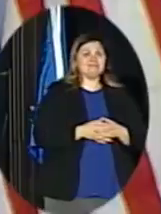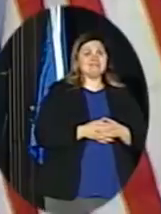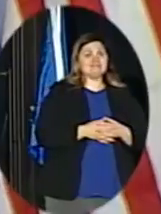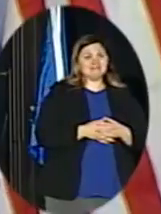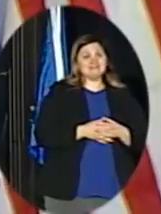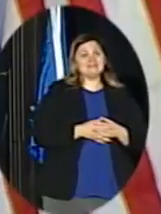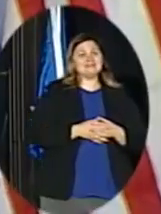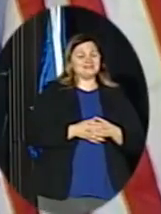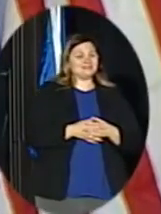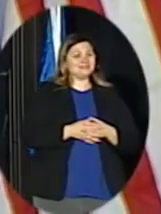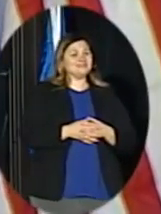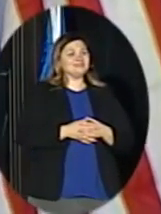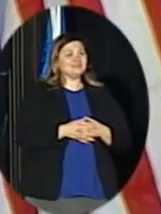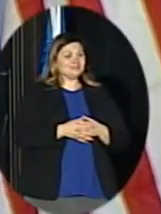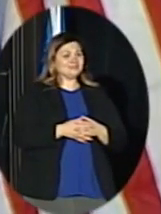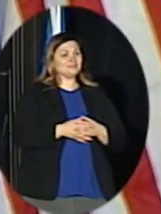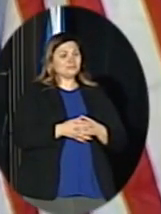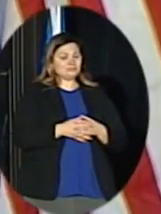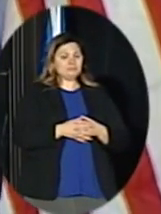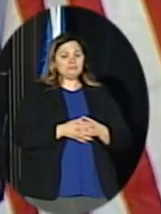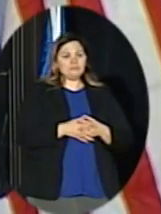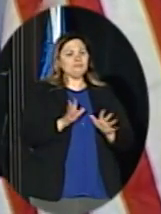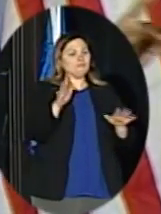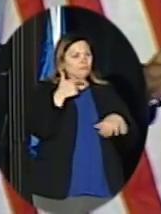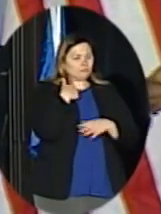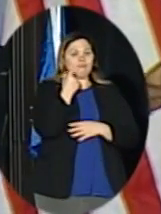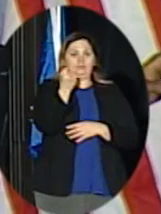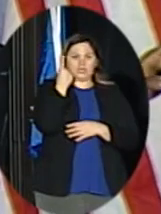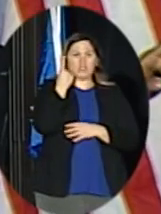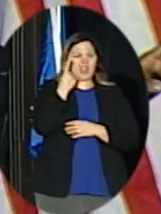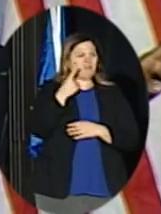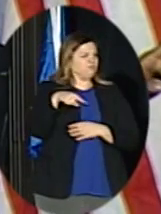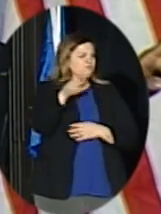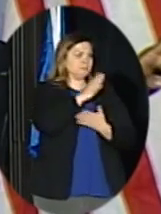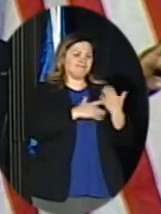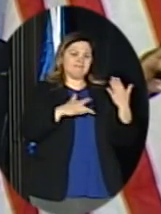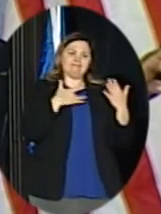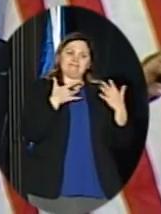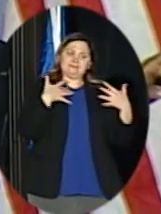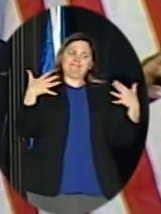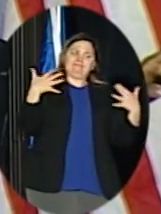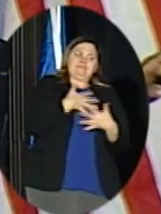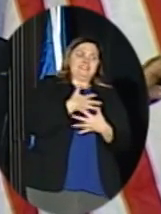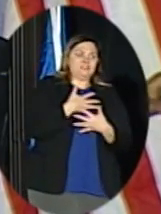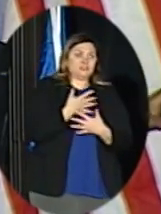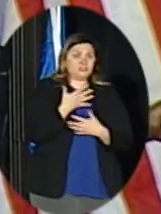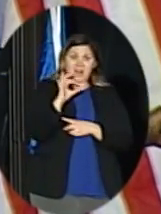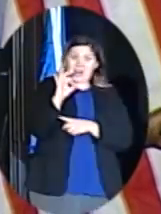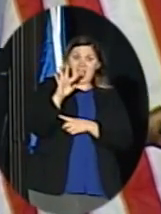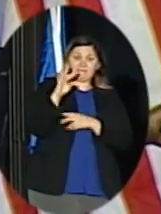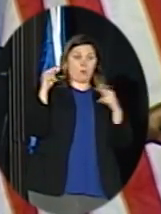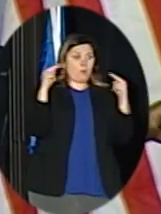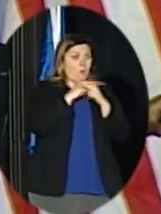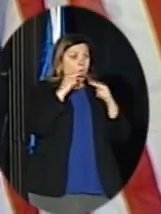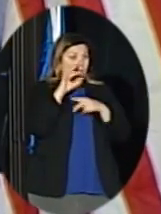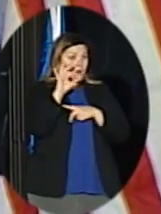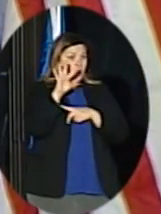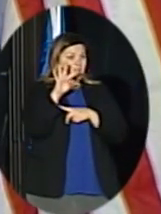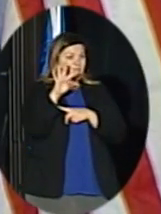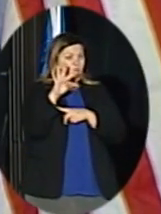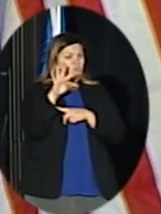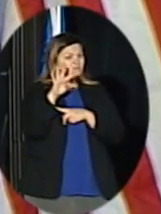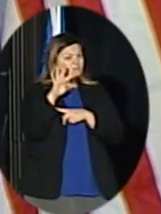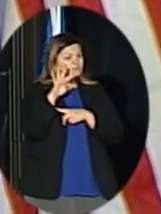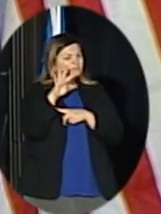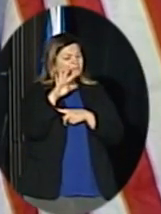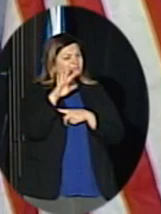I understand those fears. That freeway cost my family everything. So I'll be